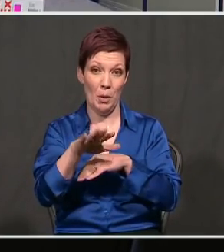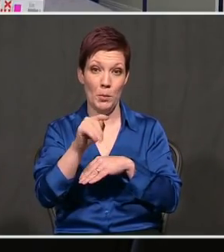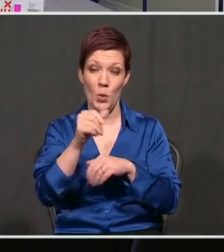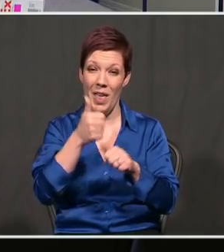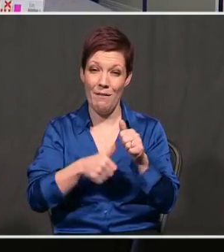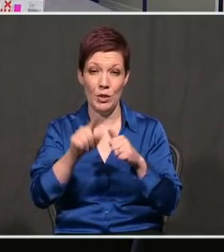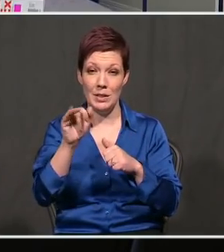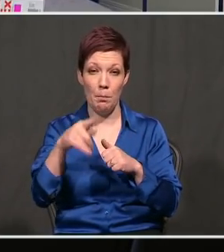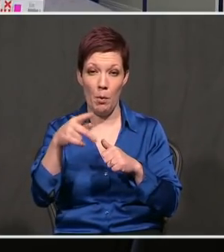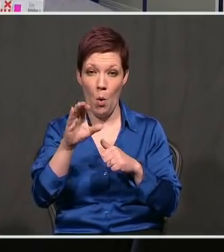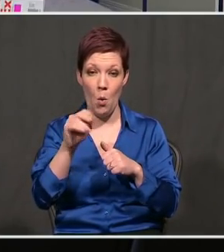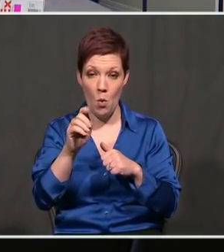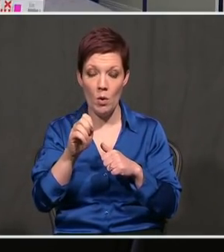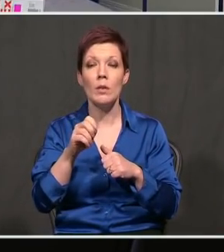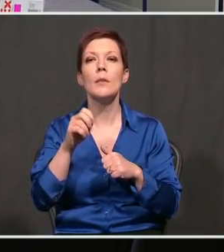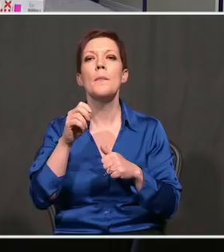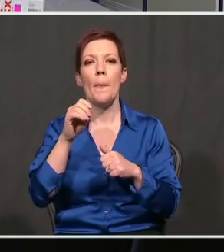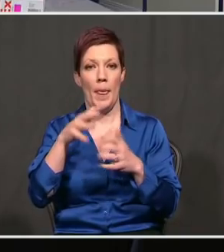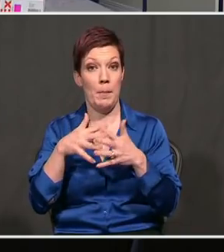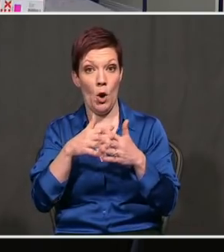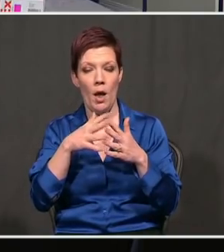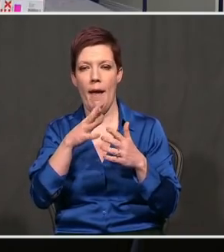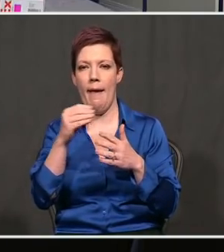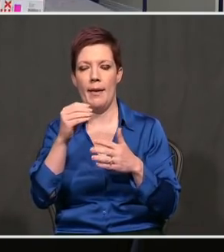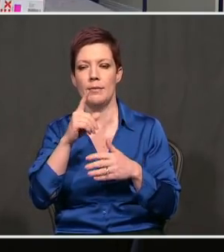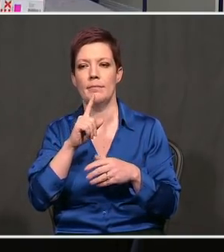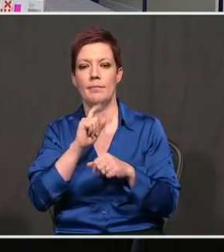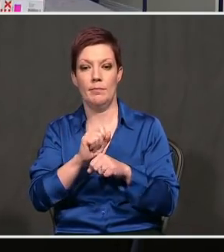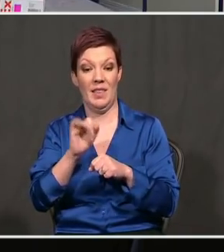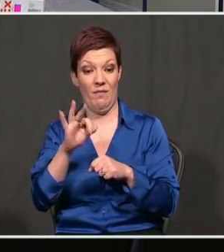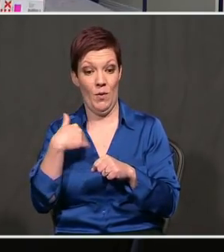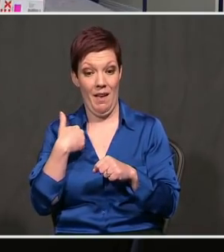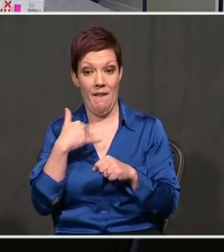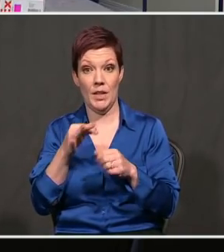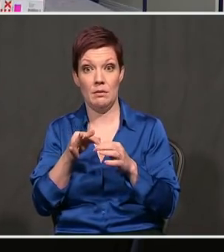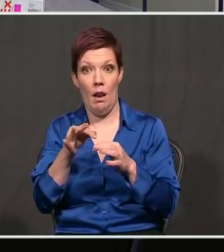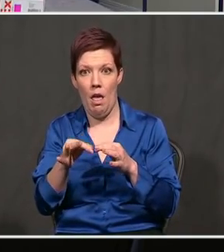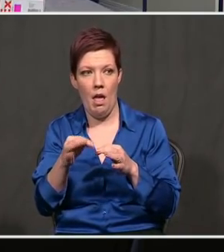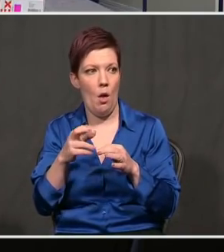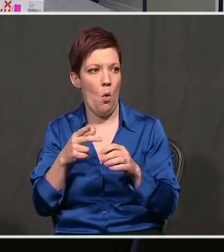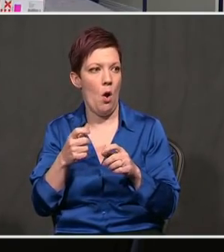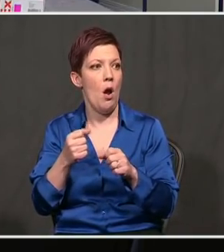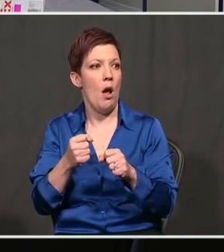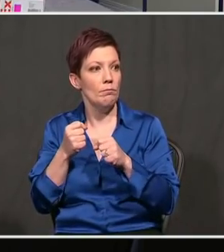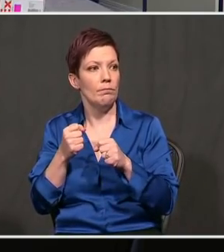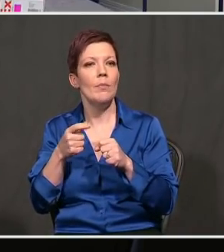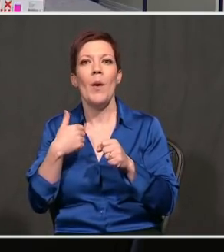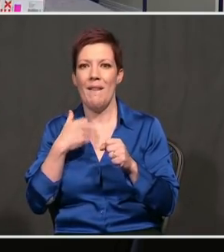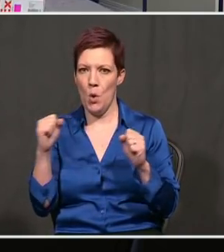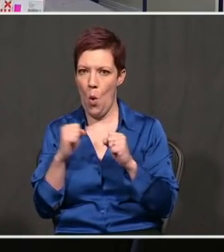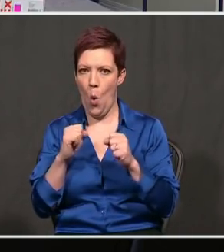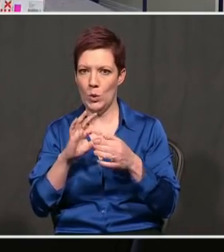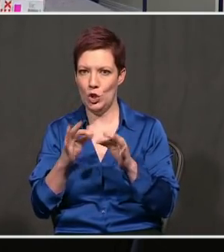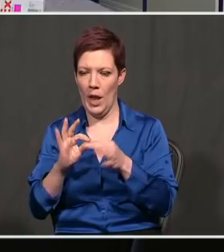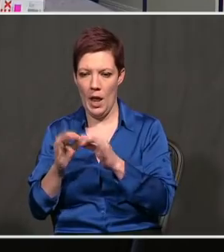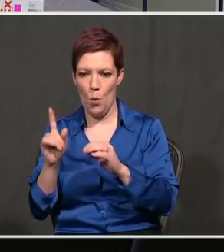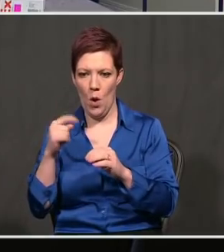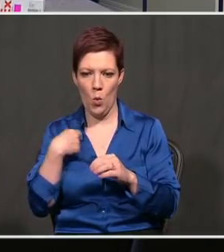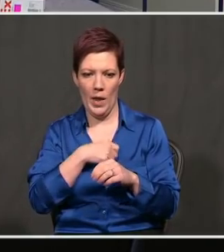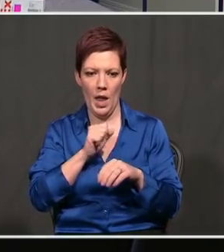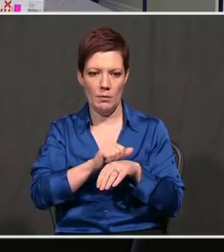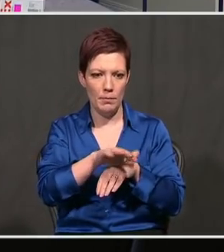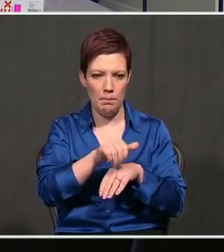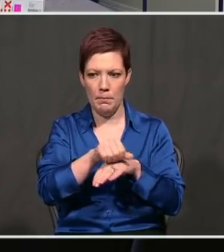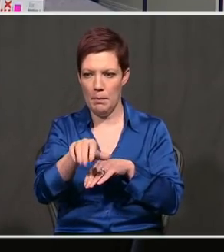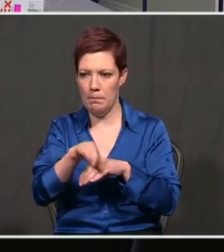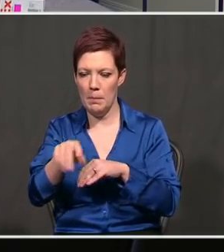infrastructure, particularly in the event of some sort of a delay where we can stage product, even ultra cold freezers, which we've been adding and UPS